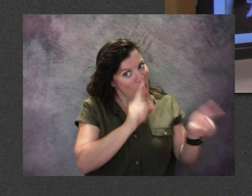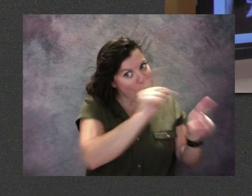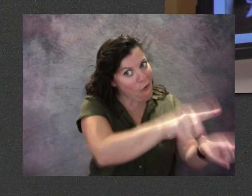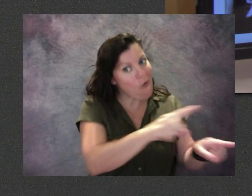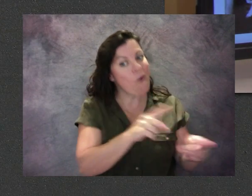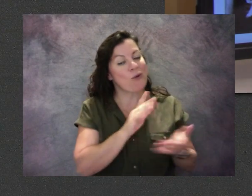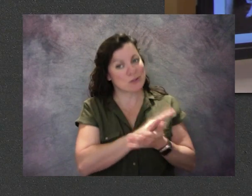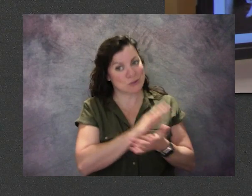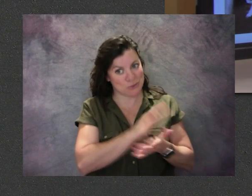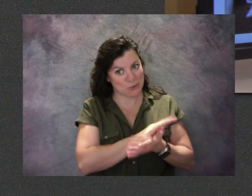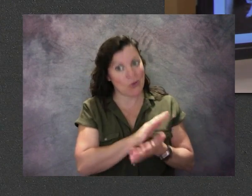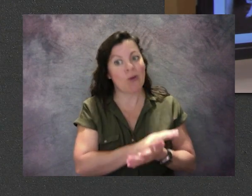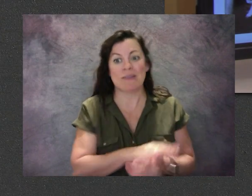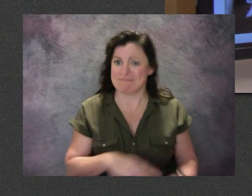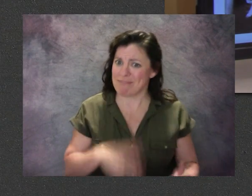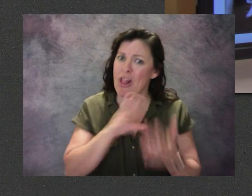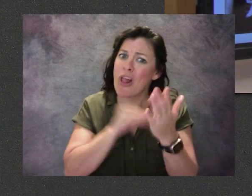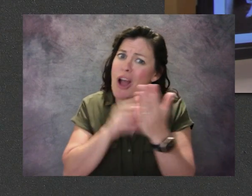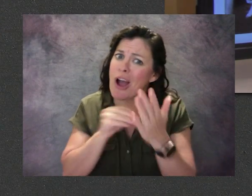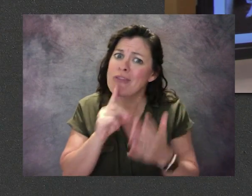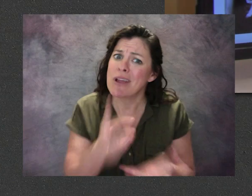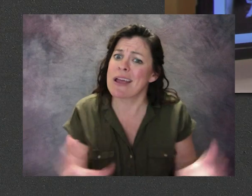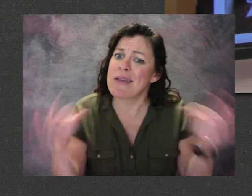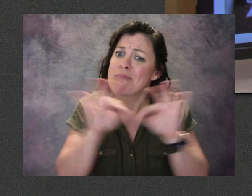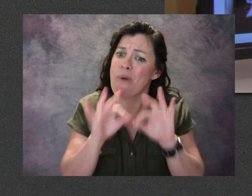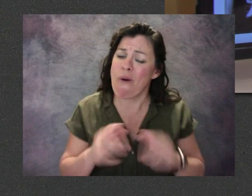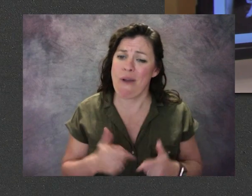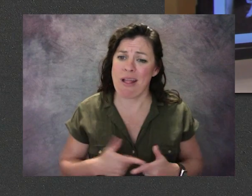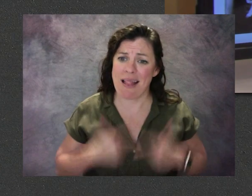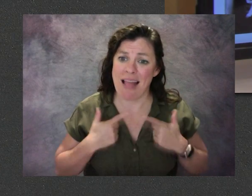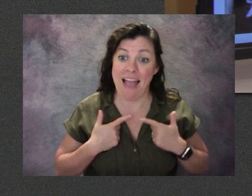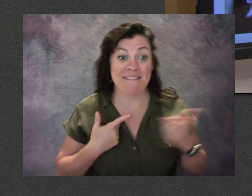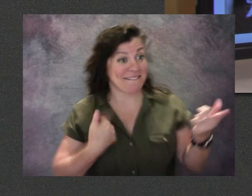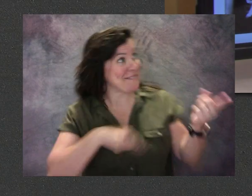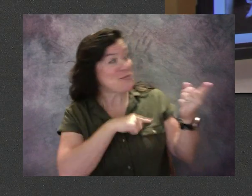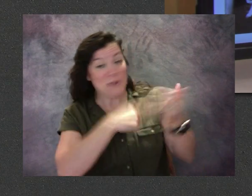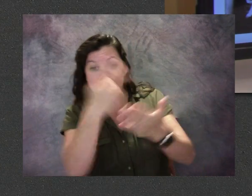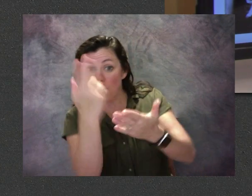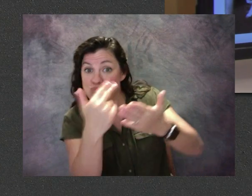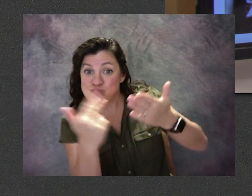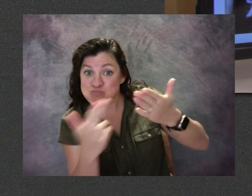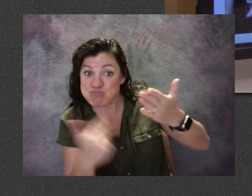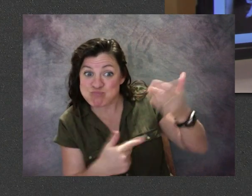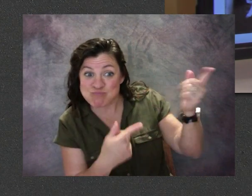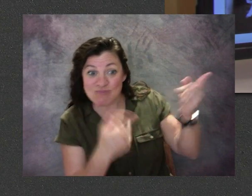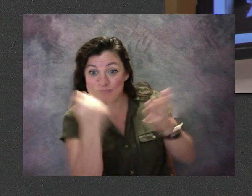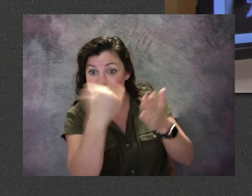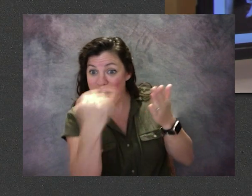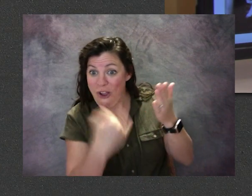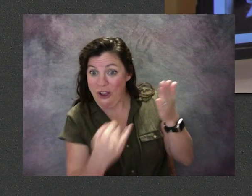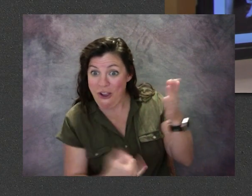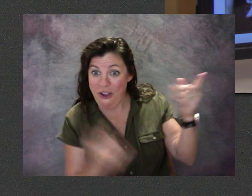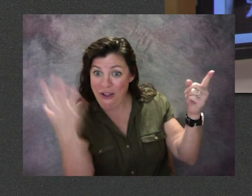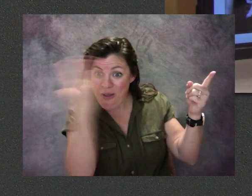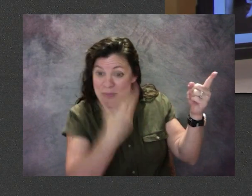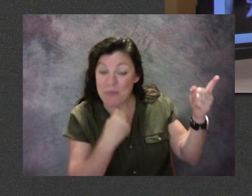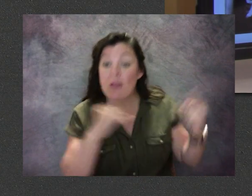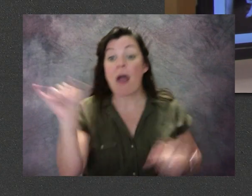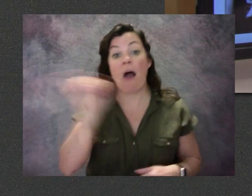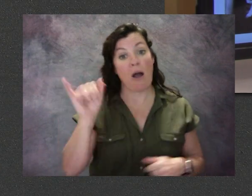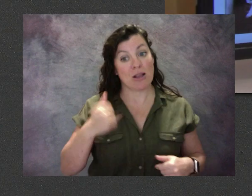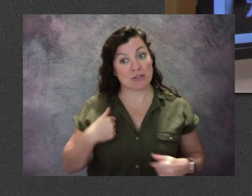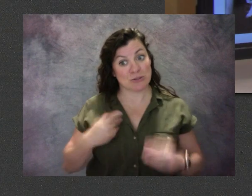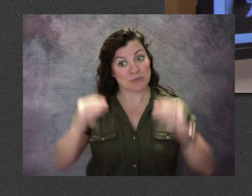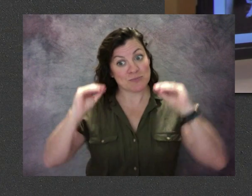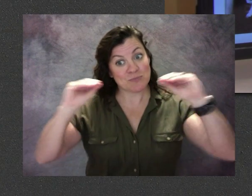we had a lot of fun creating a drawing of a cat. And I also taught you a little story about a dog. Do you